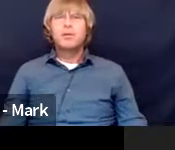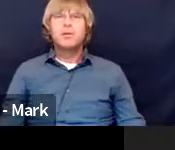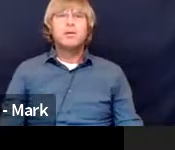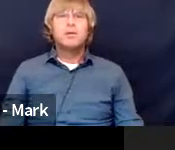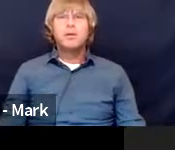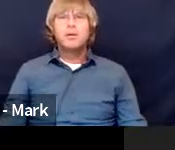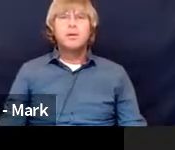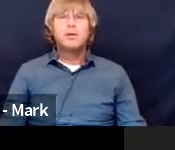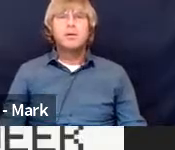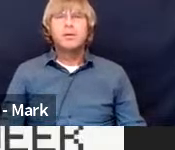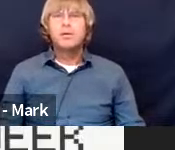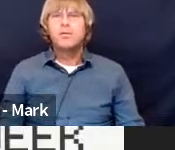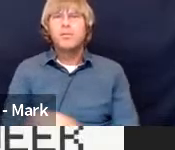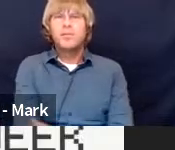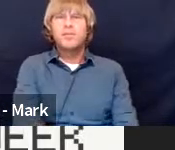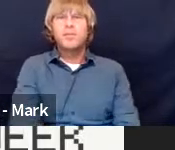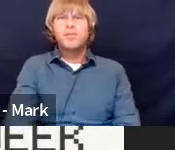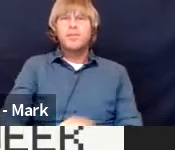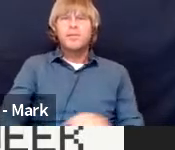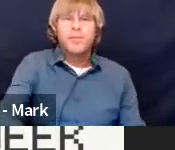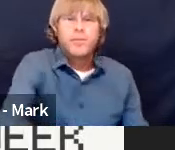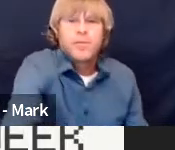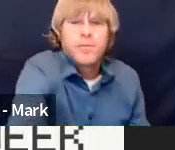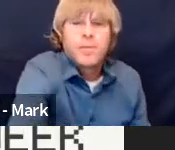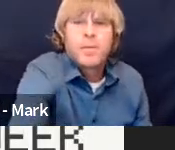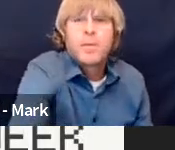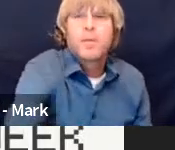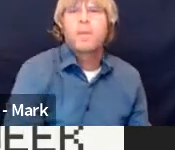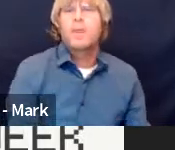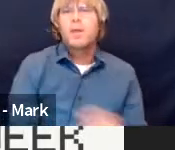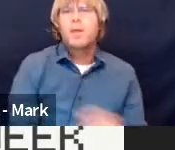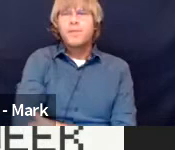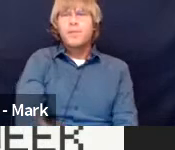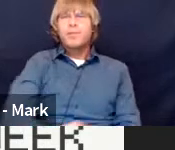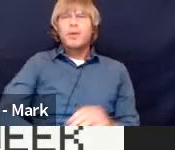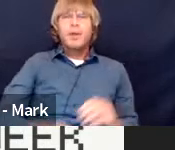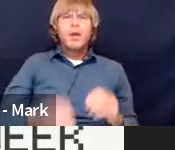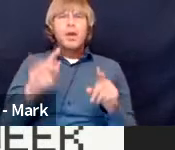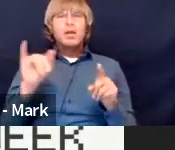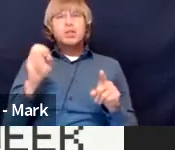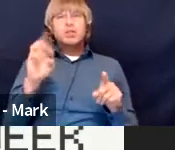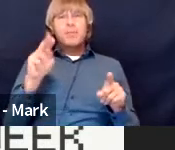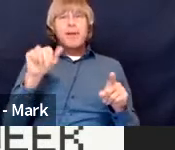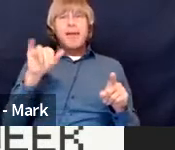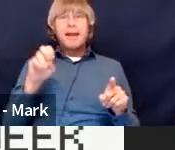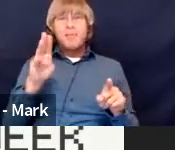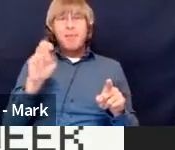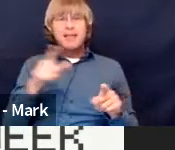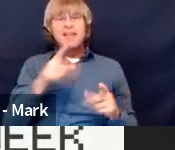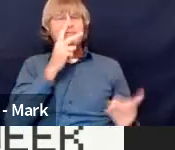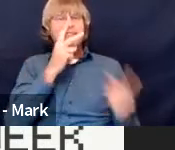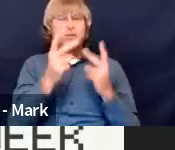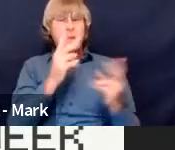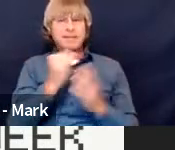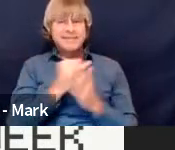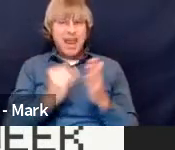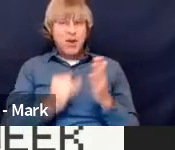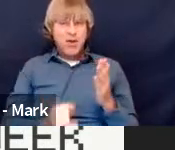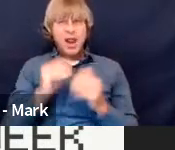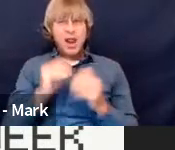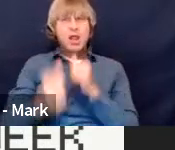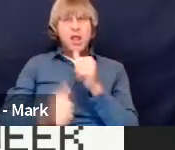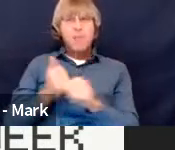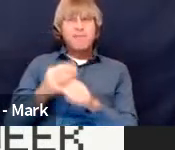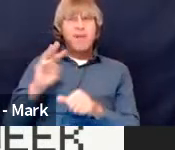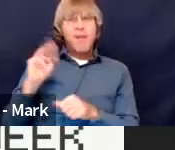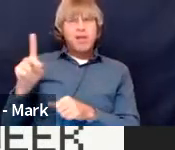Okay, cool. Awesome. So, Jermaine Bell is a visual designer and alumni of the